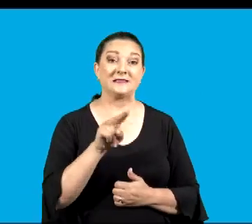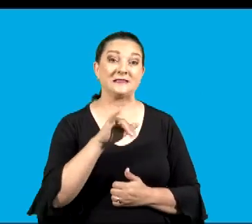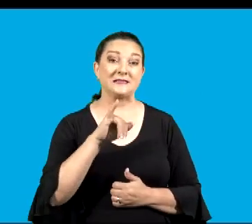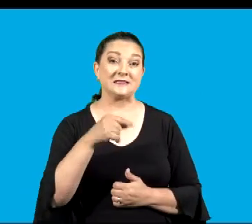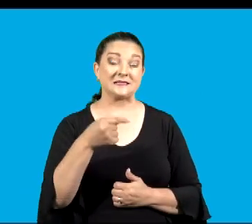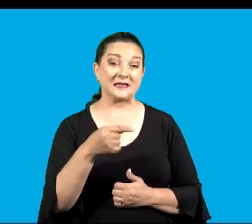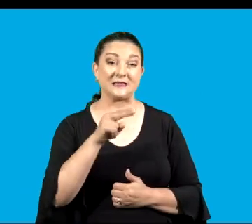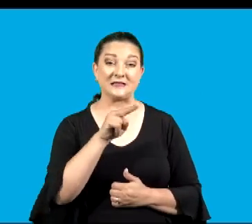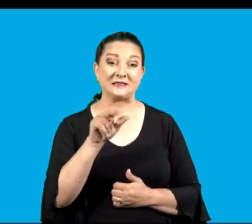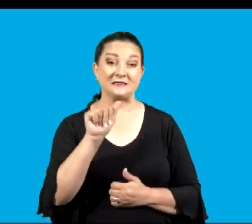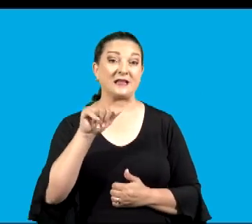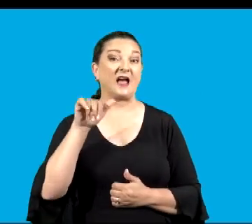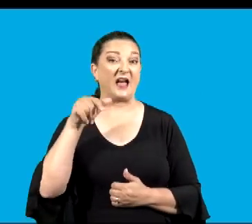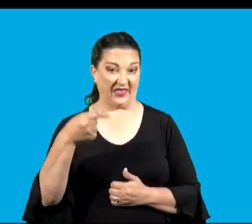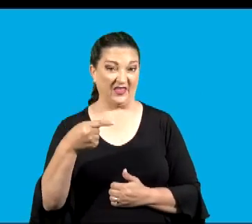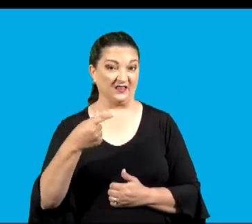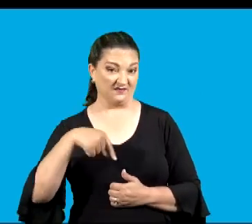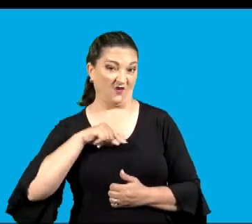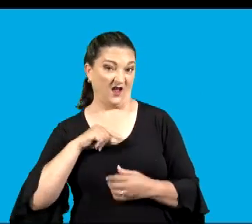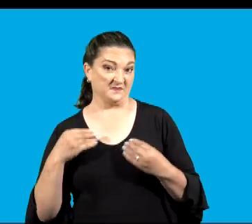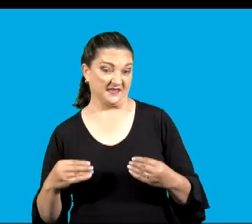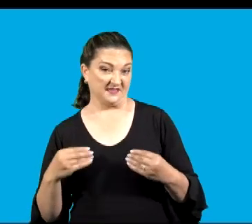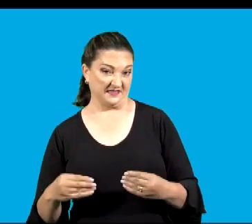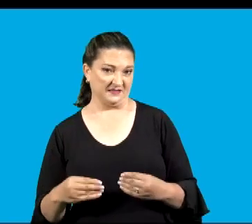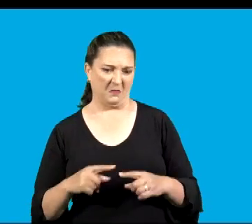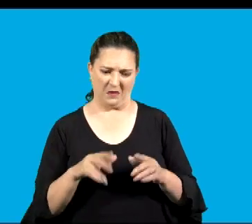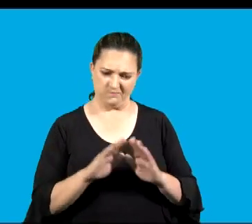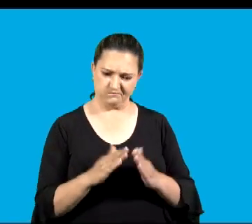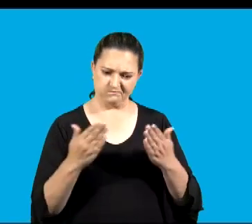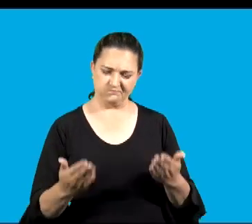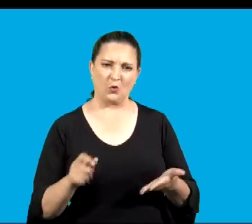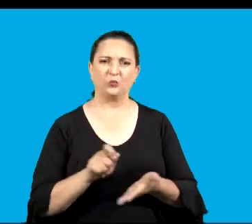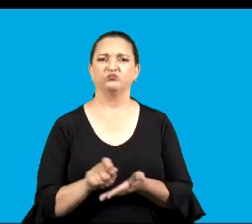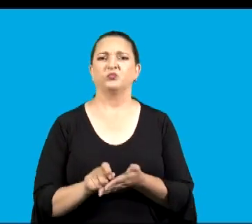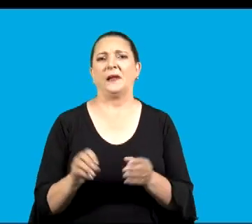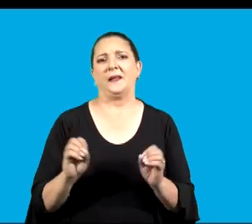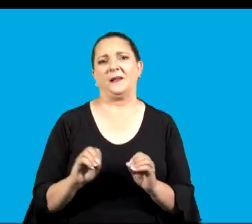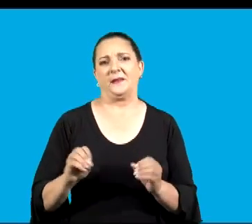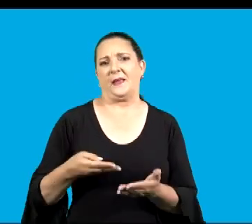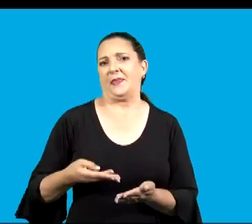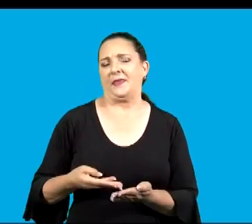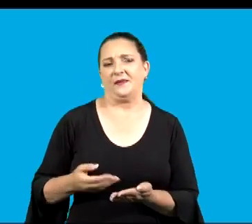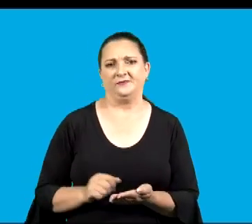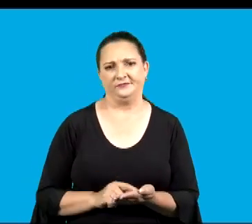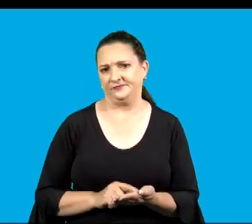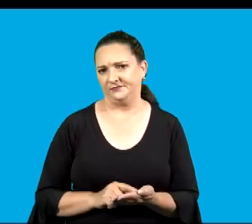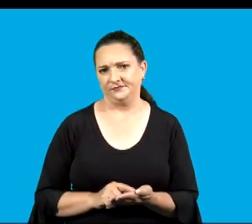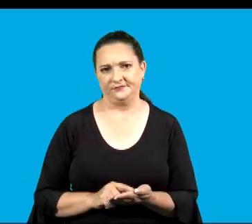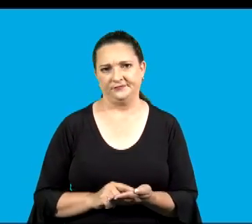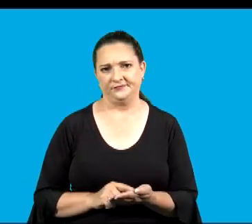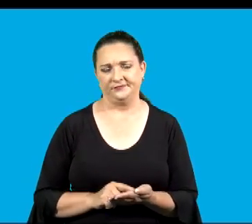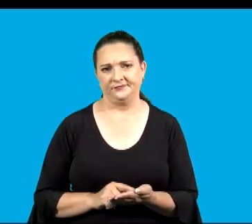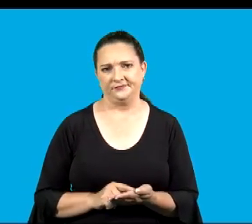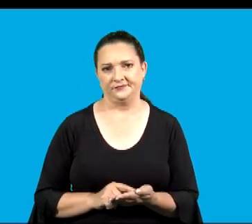us. So, if an invoice is not recorded in our books, it means we will